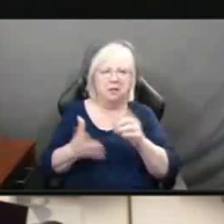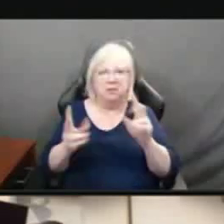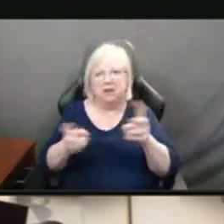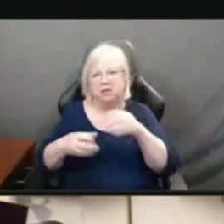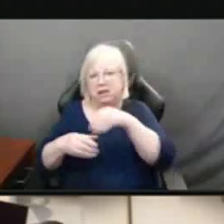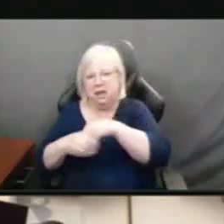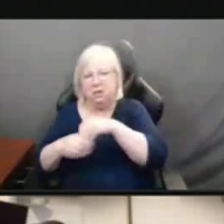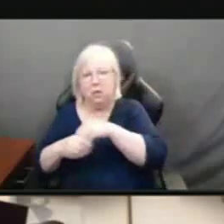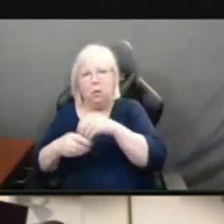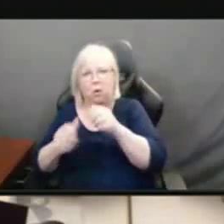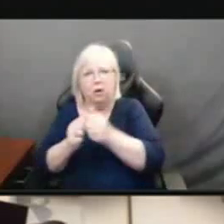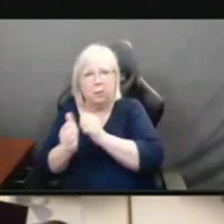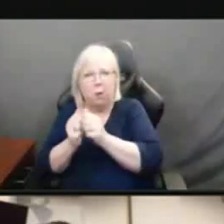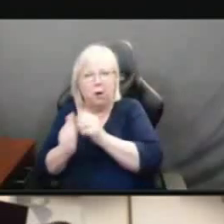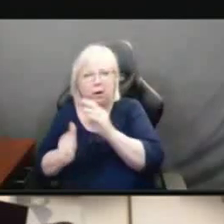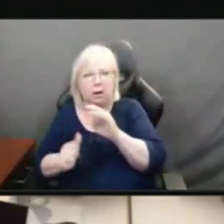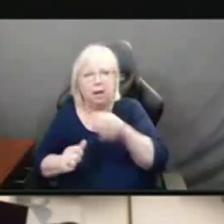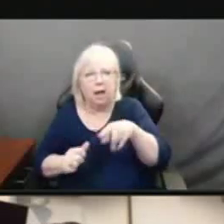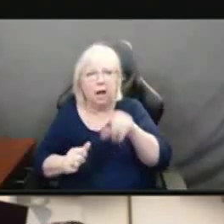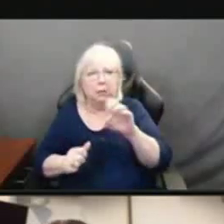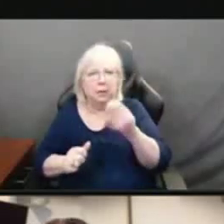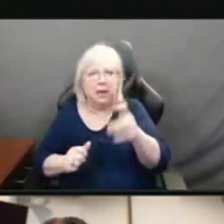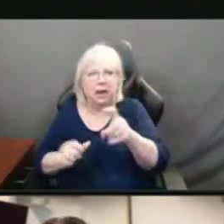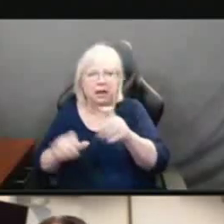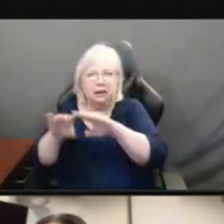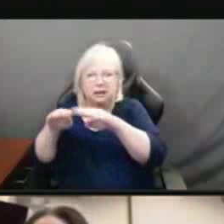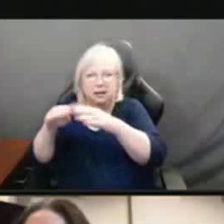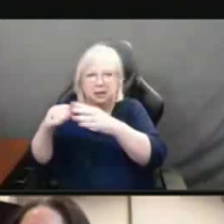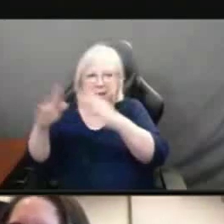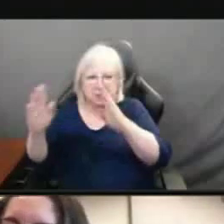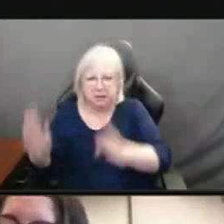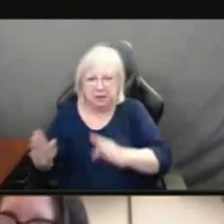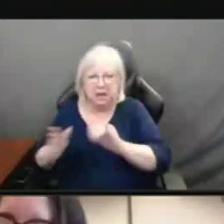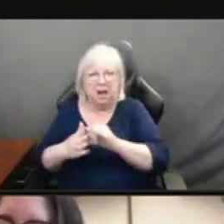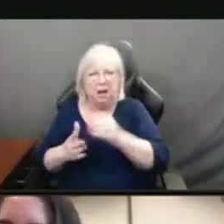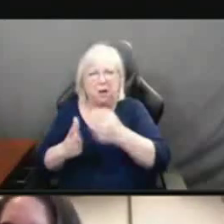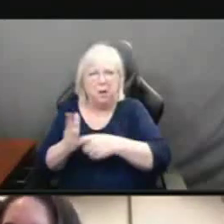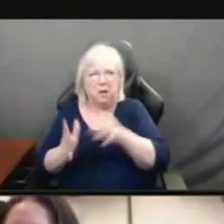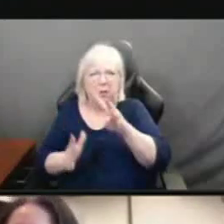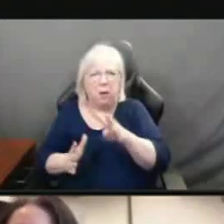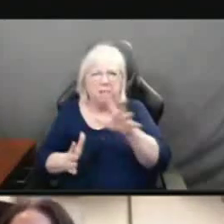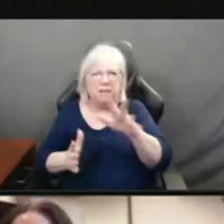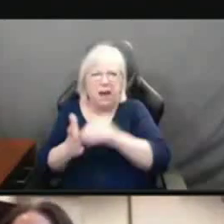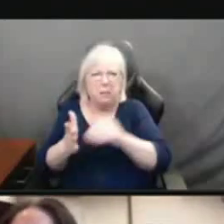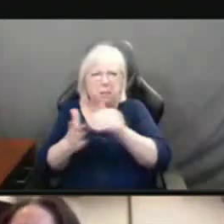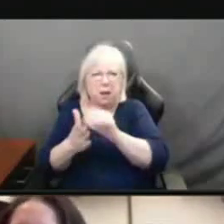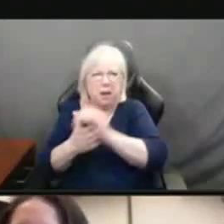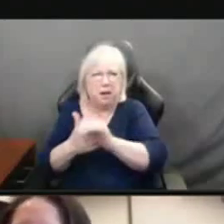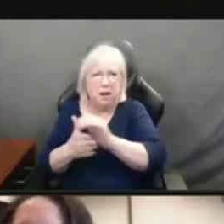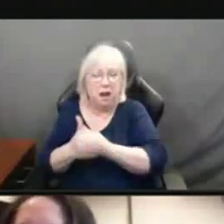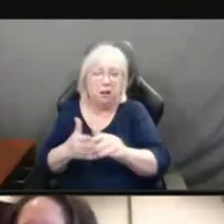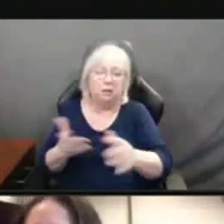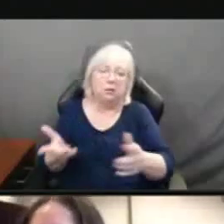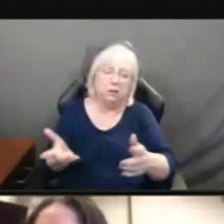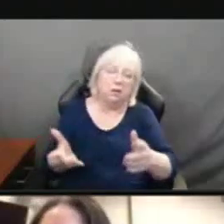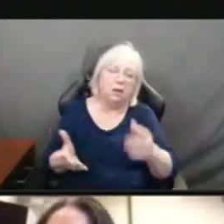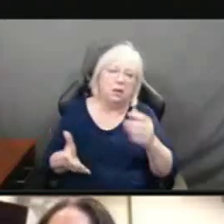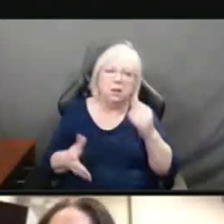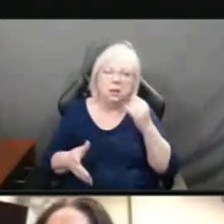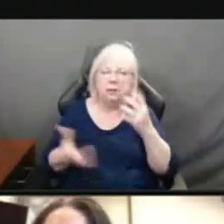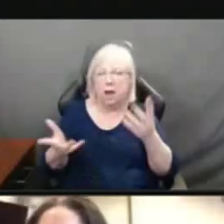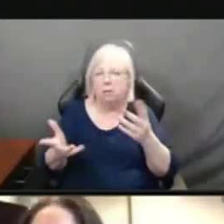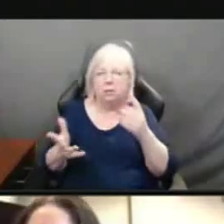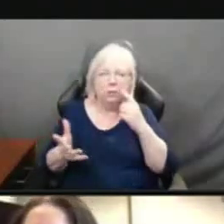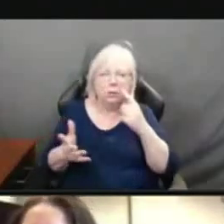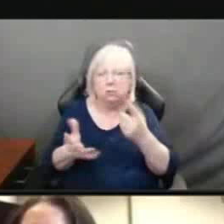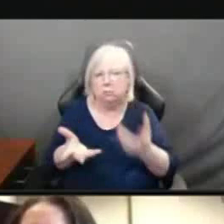are going to cost $45 million. They're supposedly going to take 4 years to